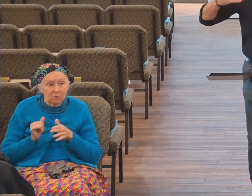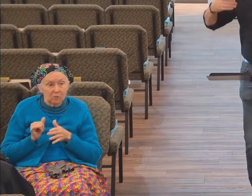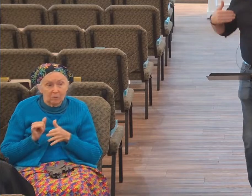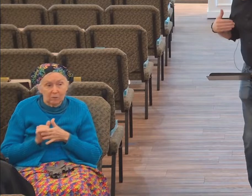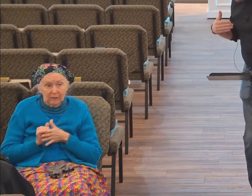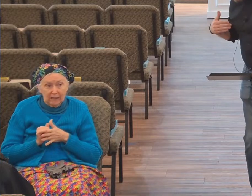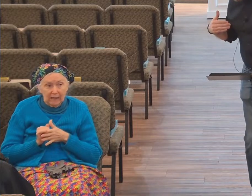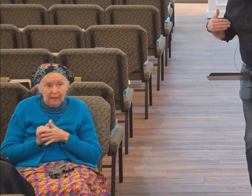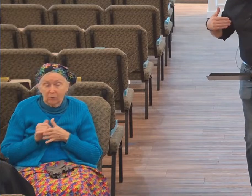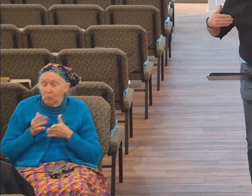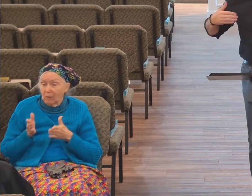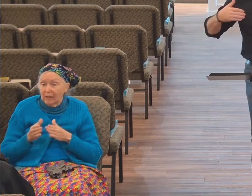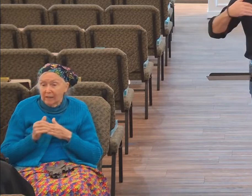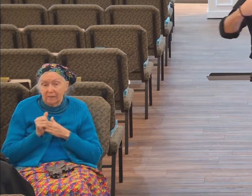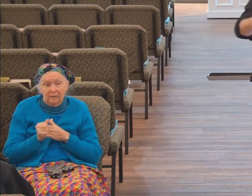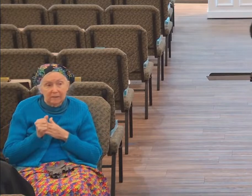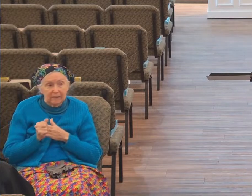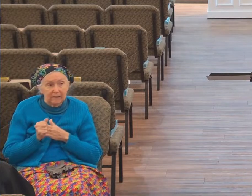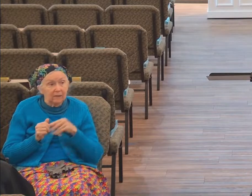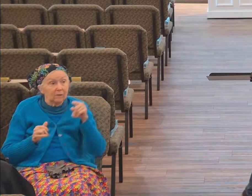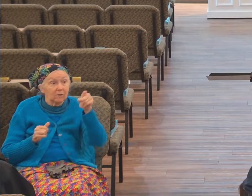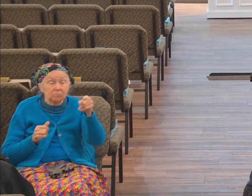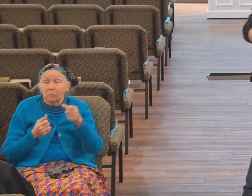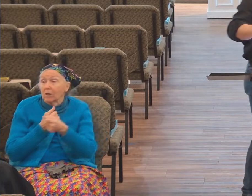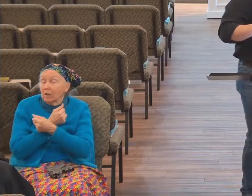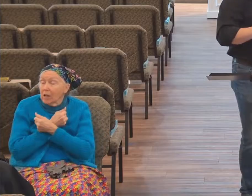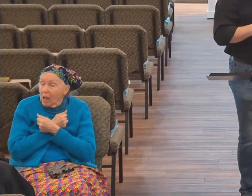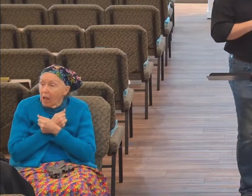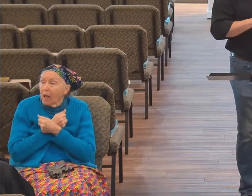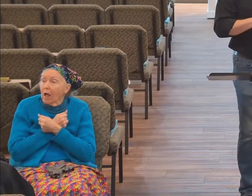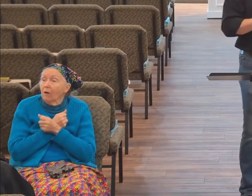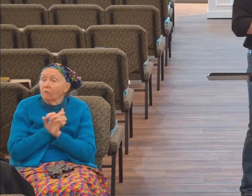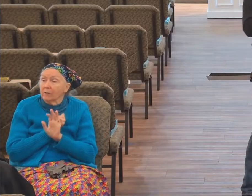a leader? Loving. What else?